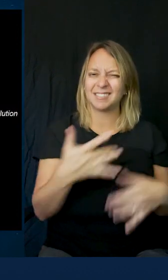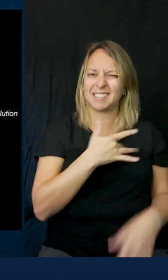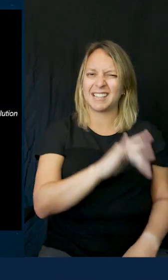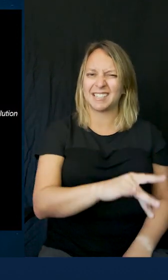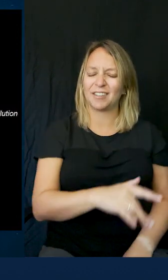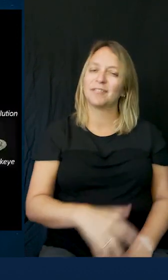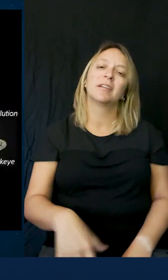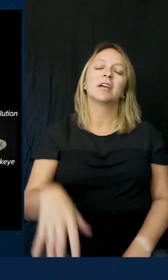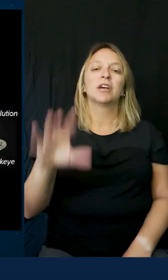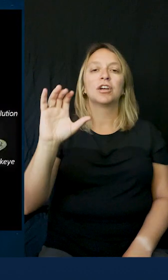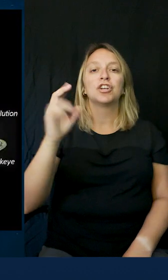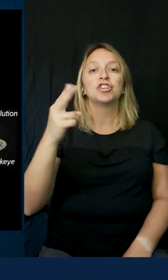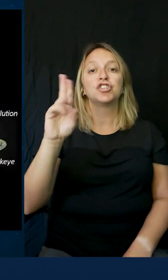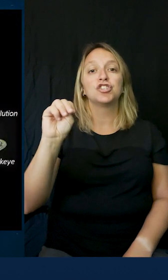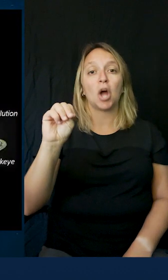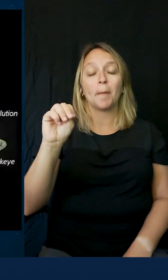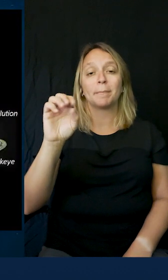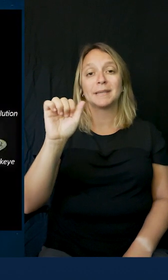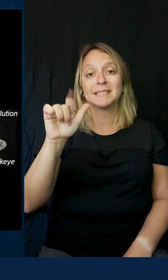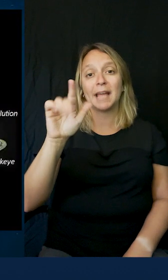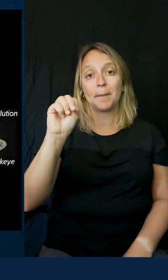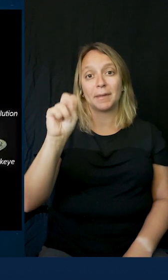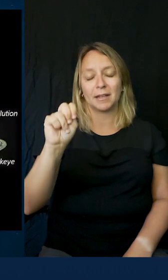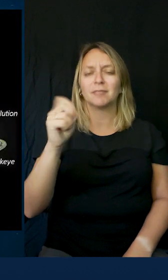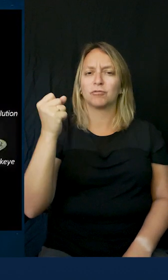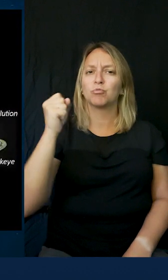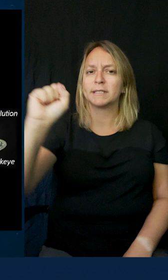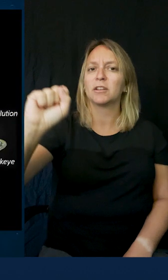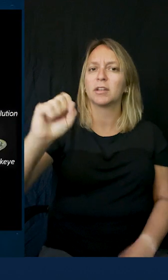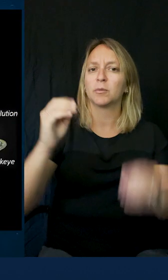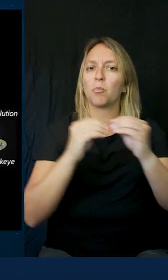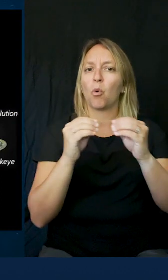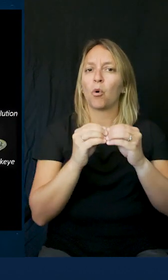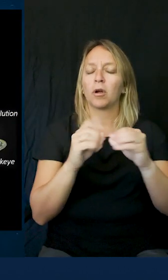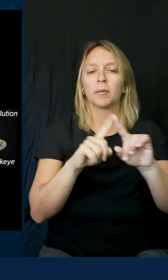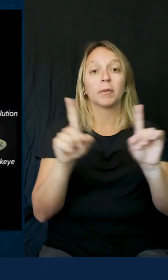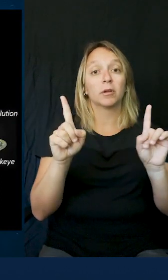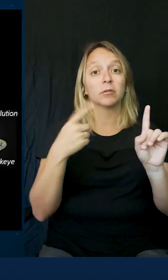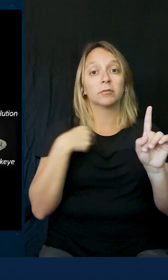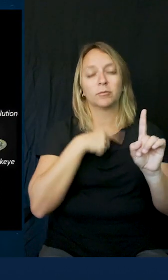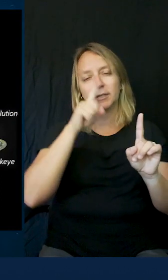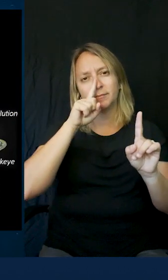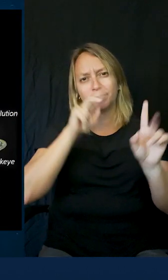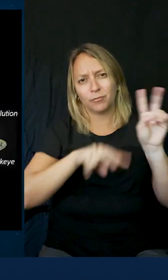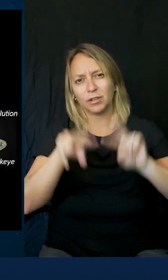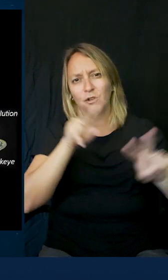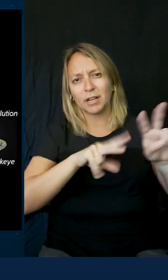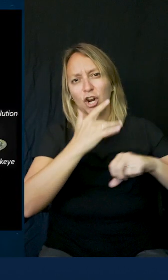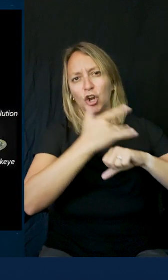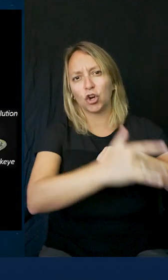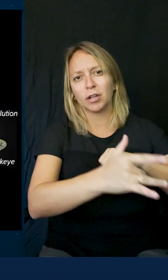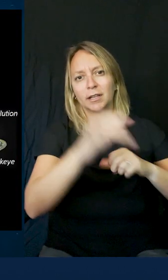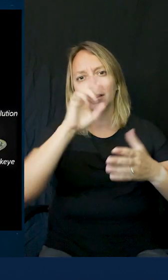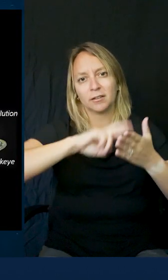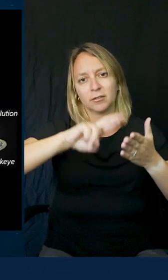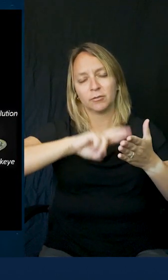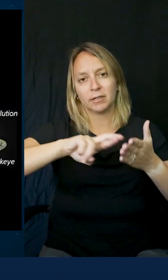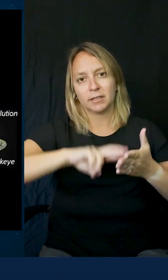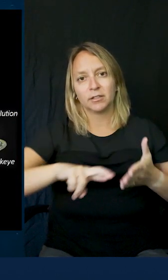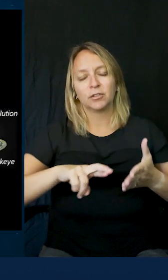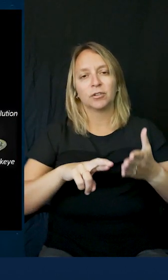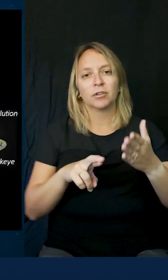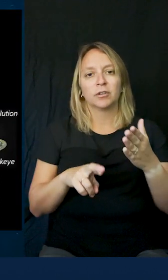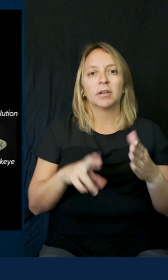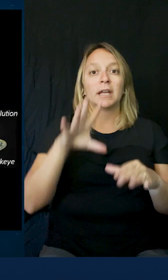impressively resilient, but we've also looked at some preliminary research spanning even more species,